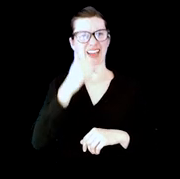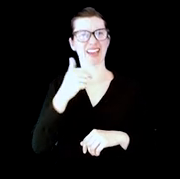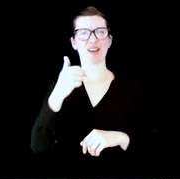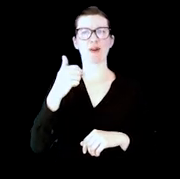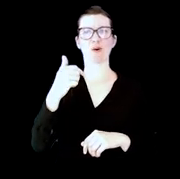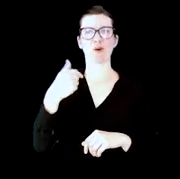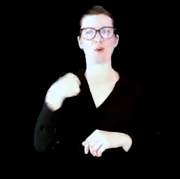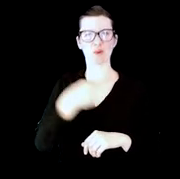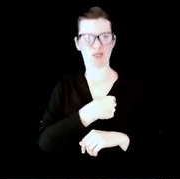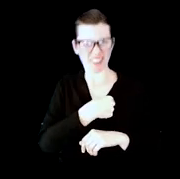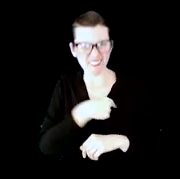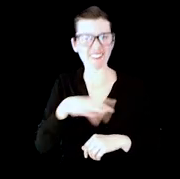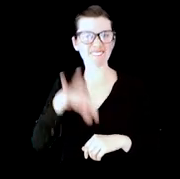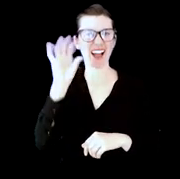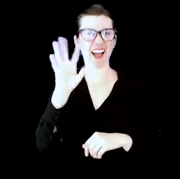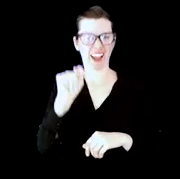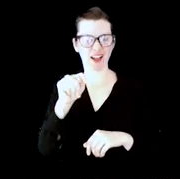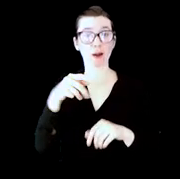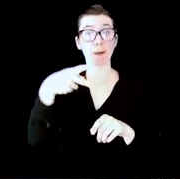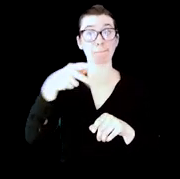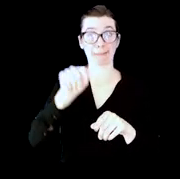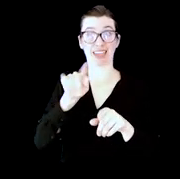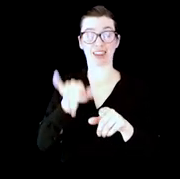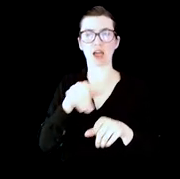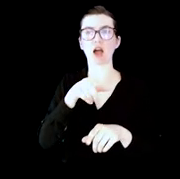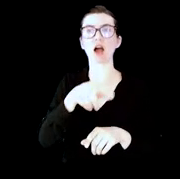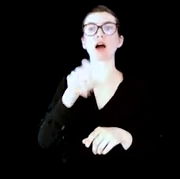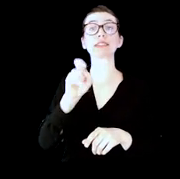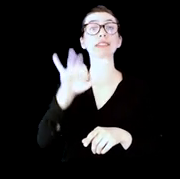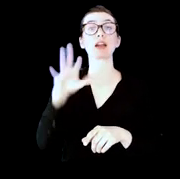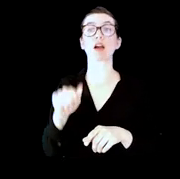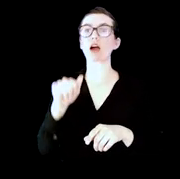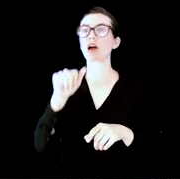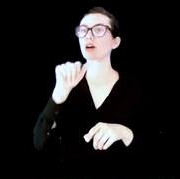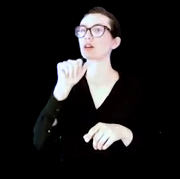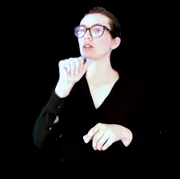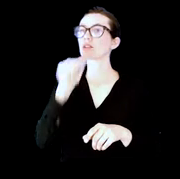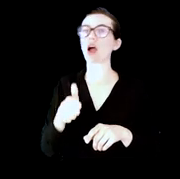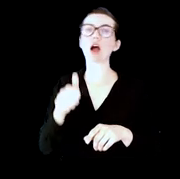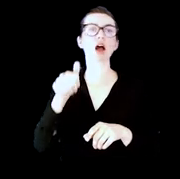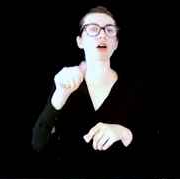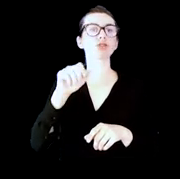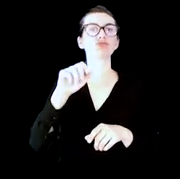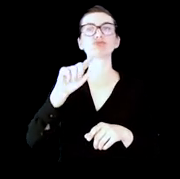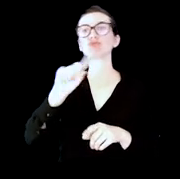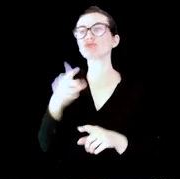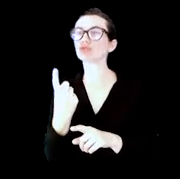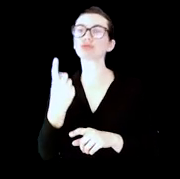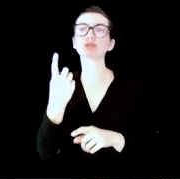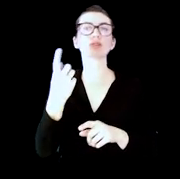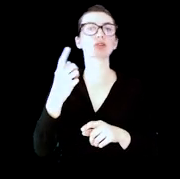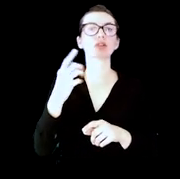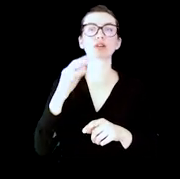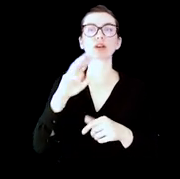about Patty, that Sierra is not just a first for her in aiding with being